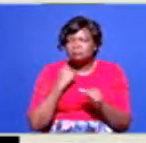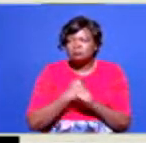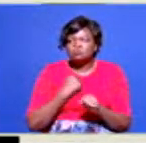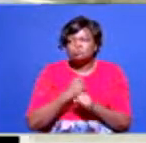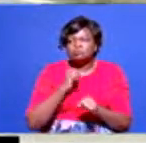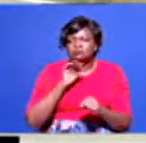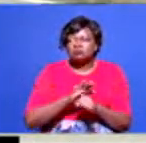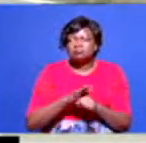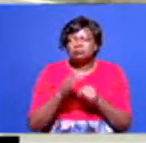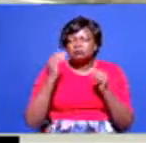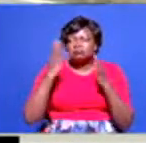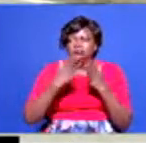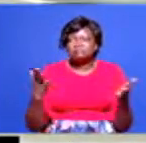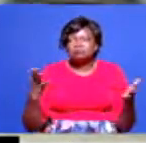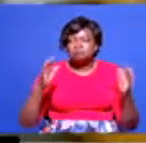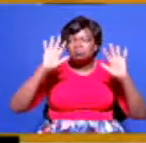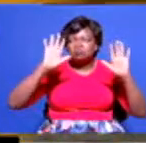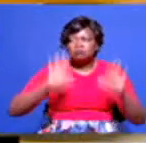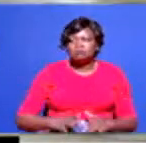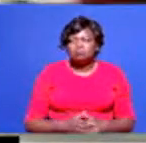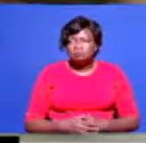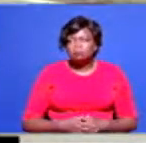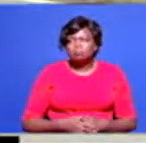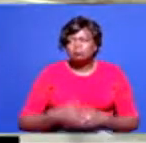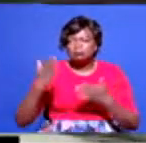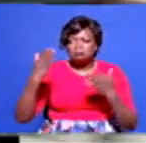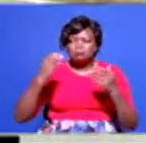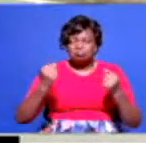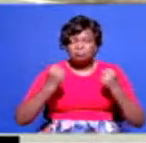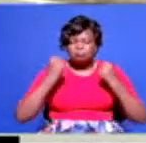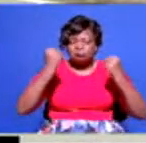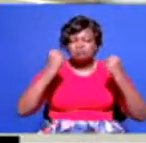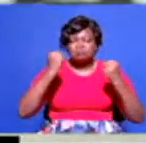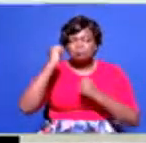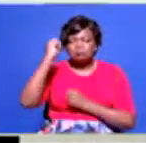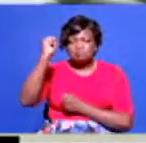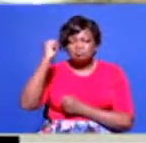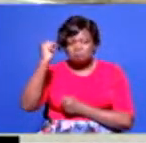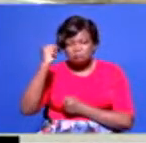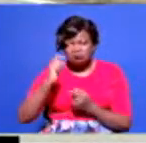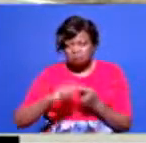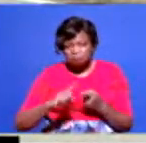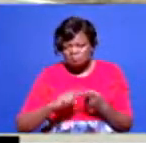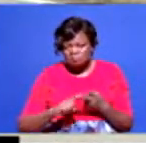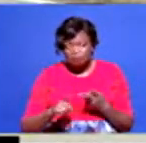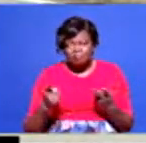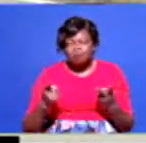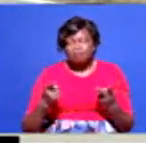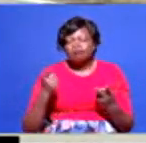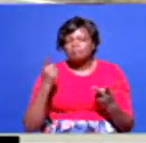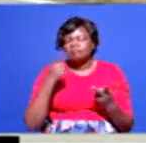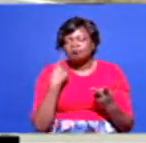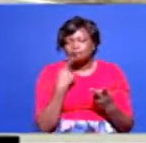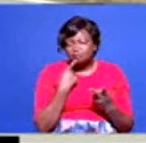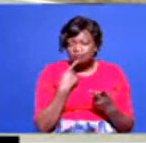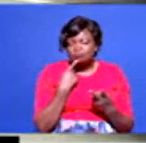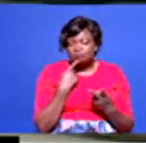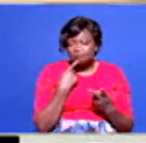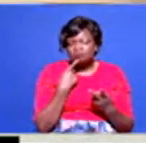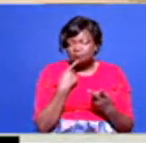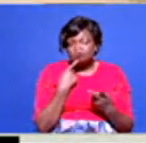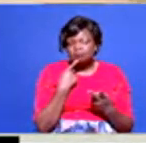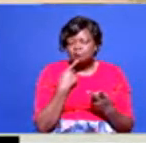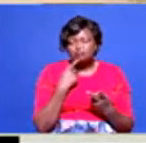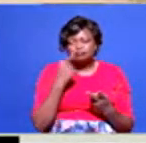ya mahana. Akaleta uthabiti katika hali ya kisiasa. Na ni rais ambaye tunamkumbuka kwa kuwa